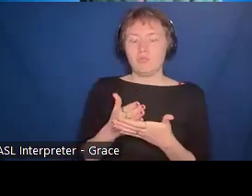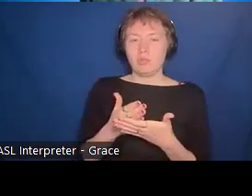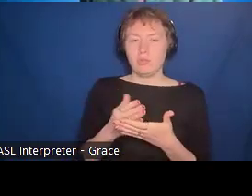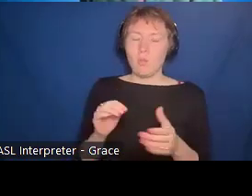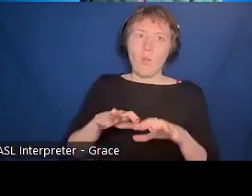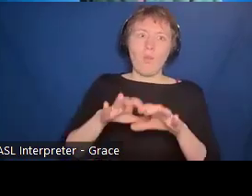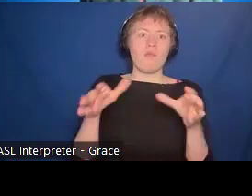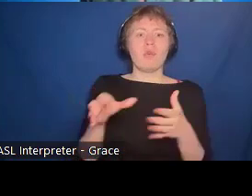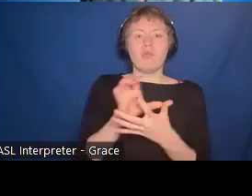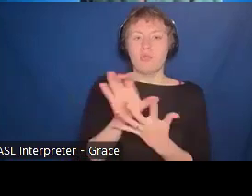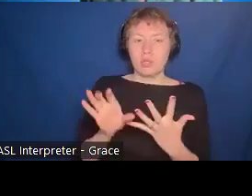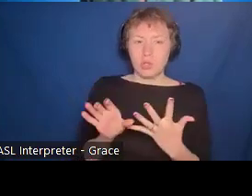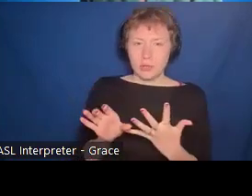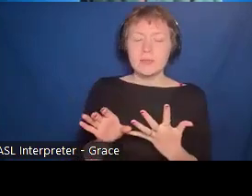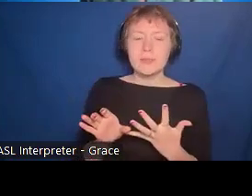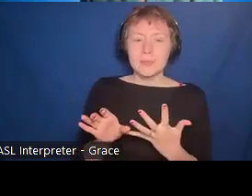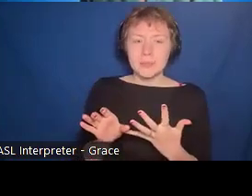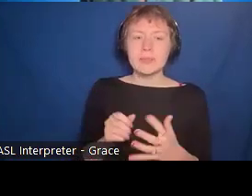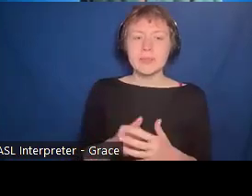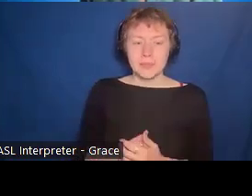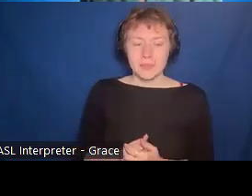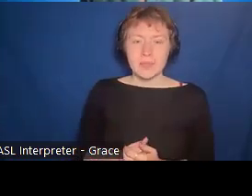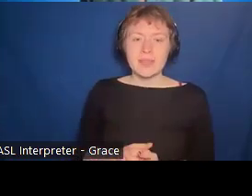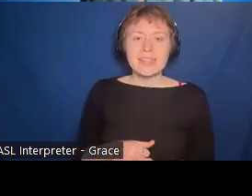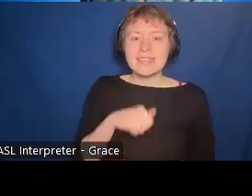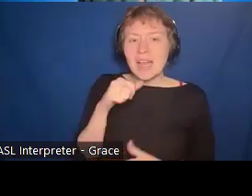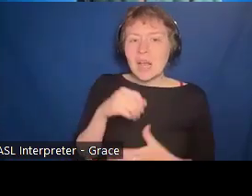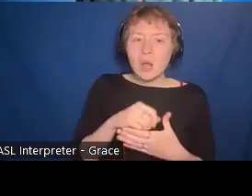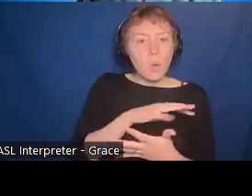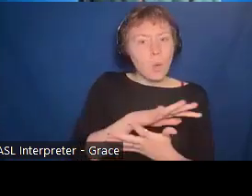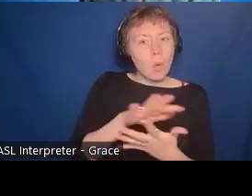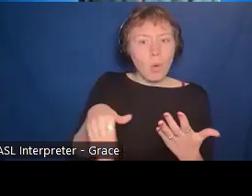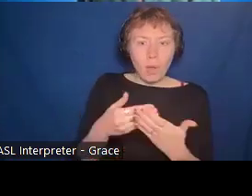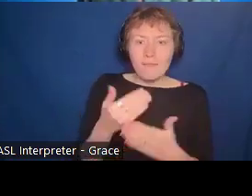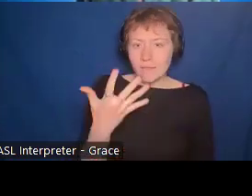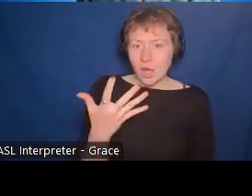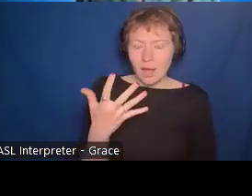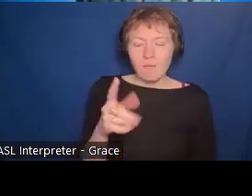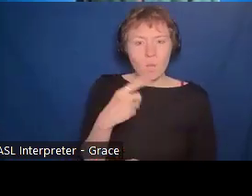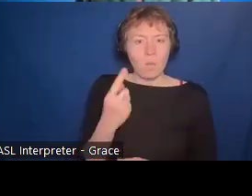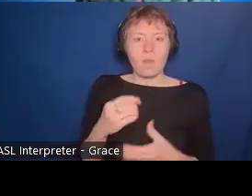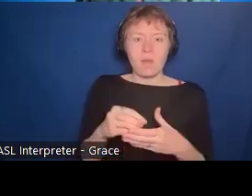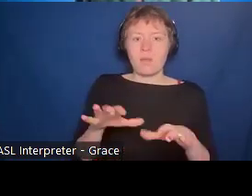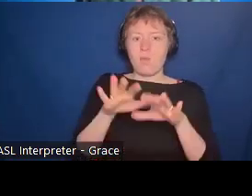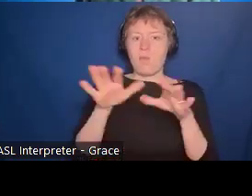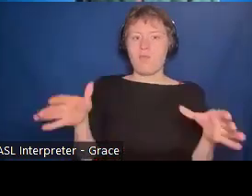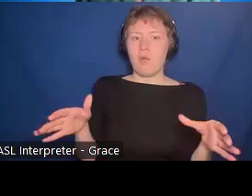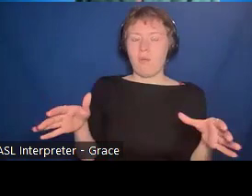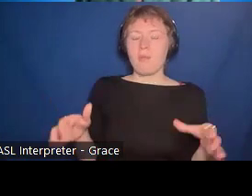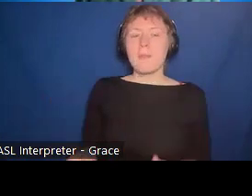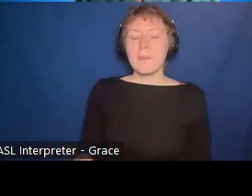criteria. Okay, so no longer in all 5, only in the overall.